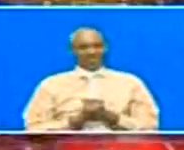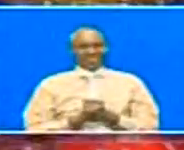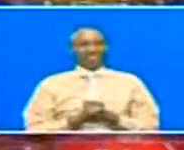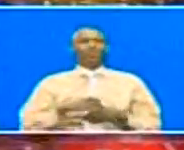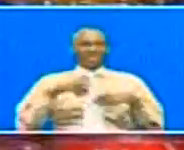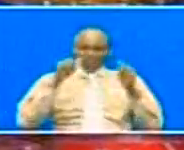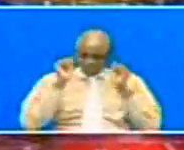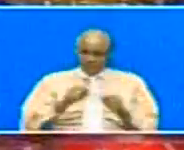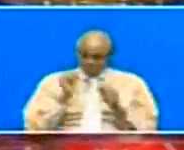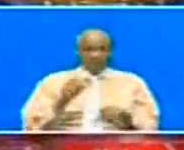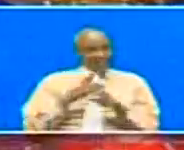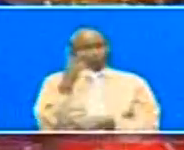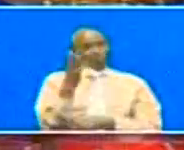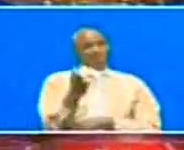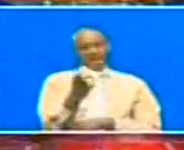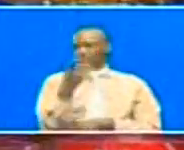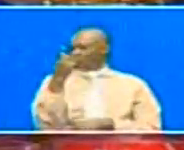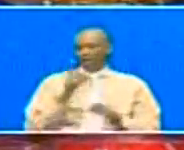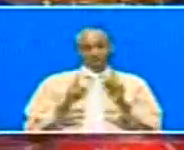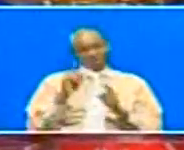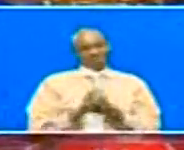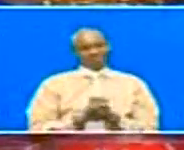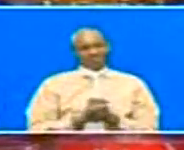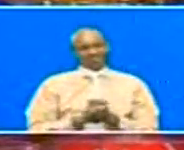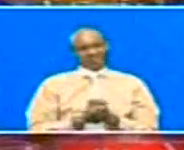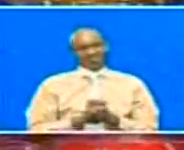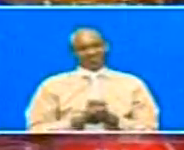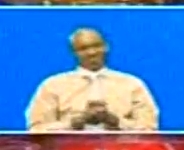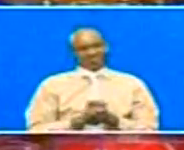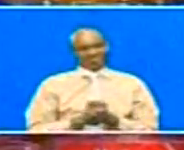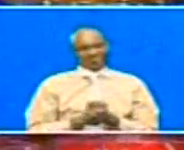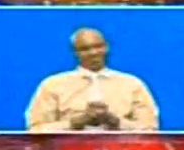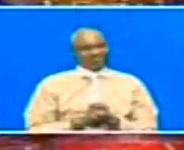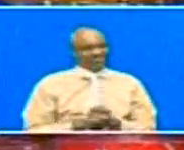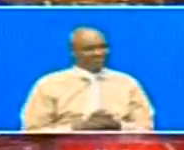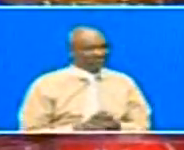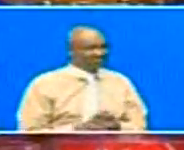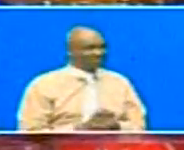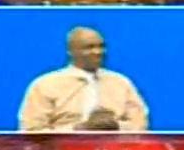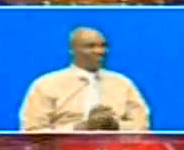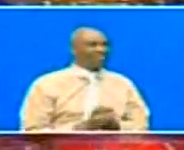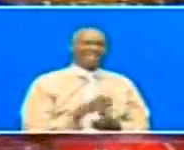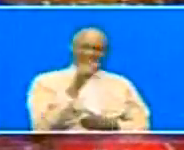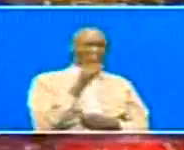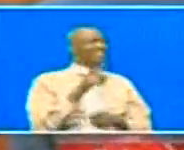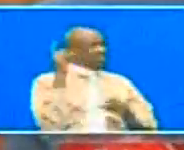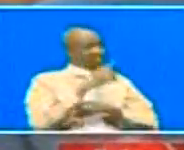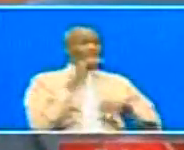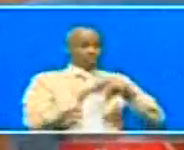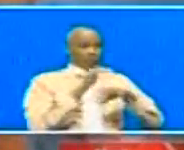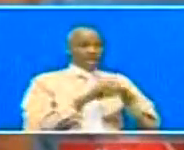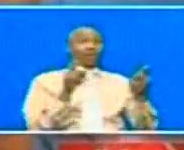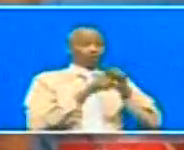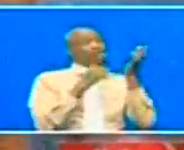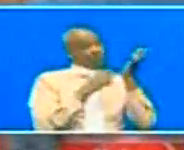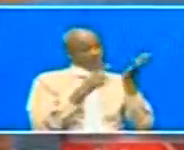to come with two of those. No, it was great days, man. It was great times. Those were good. And then in the Swahili